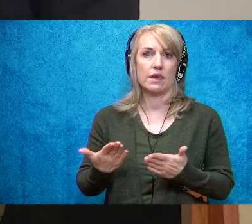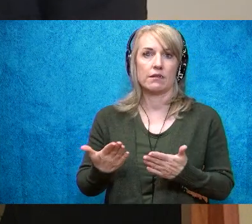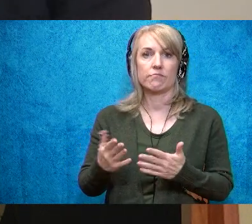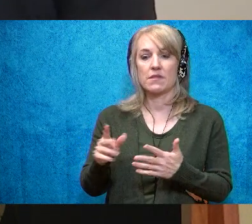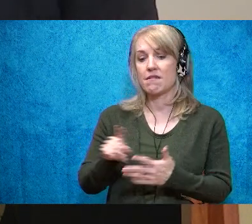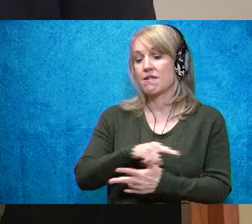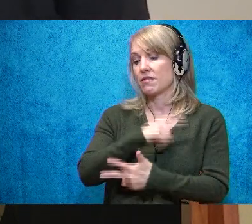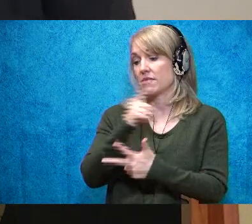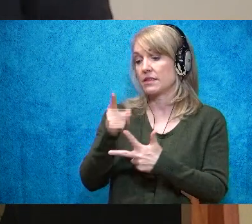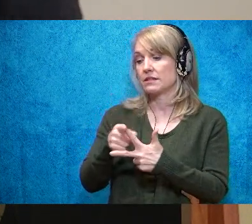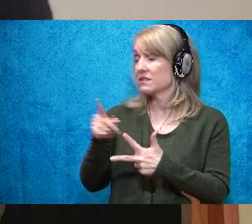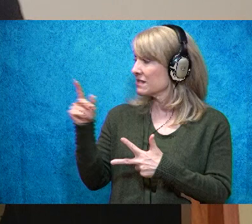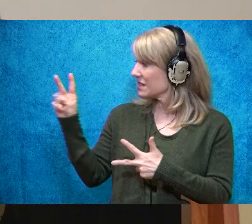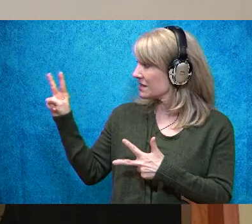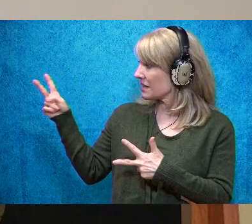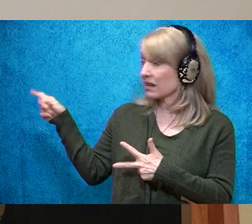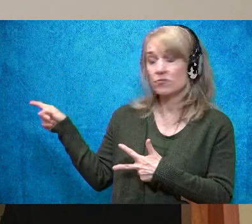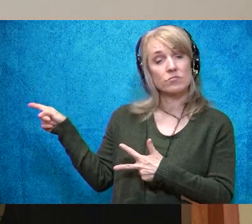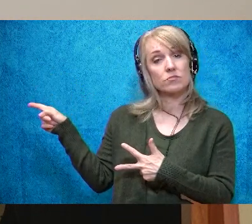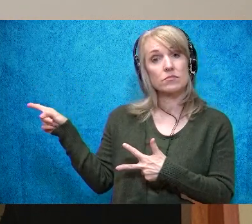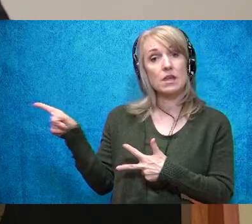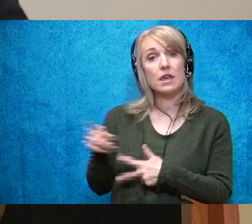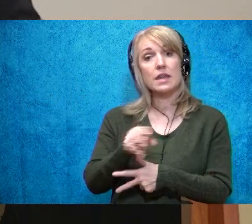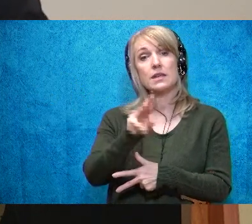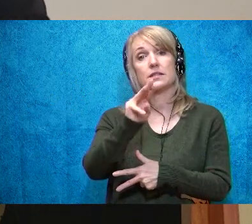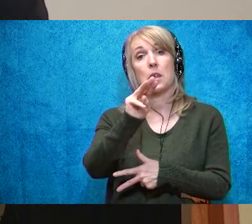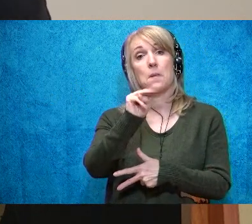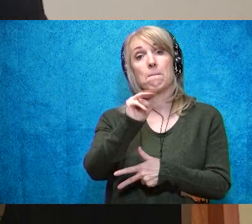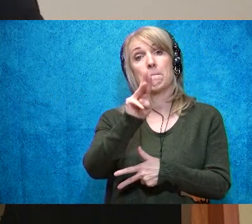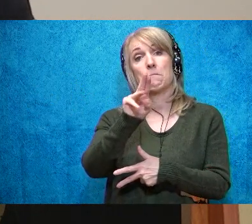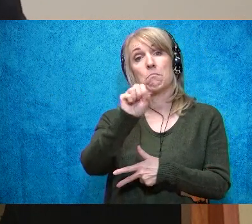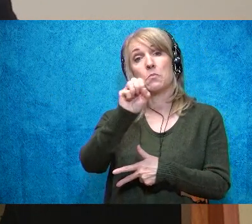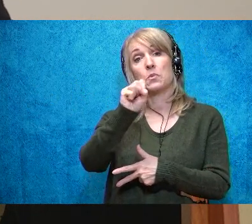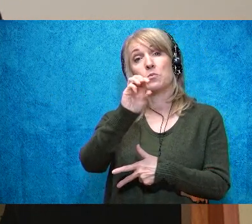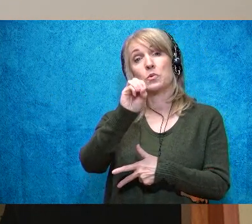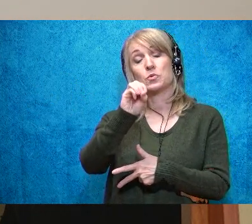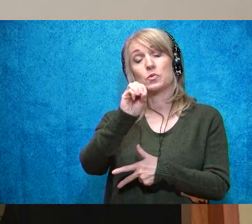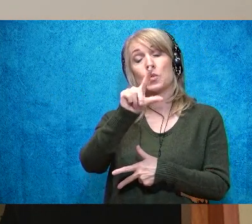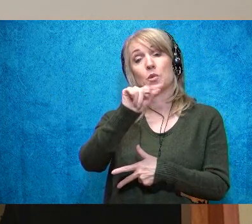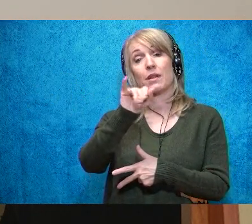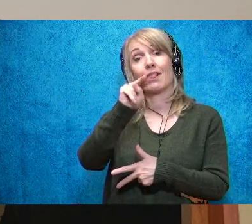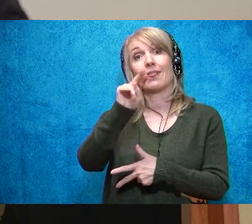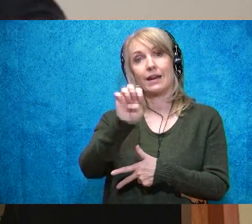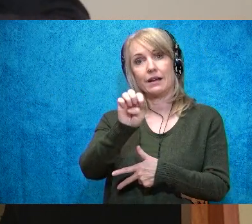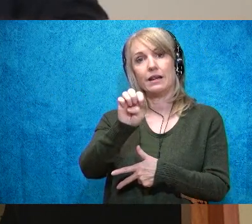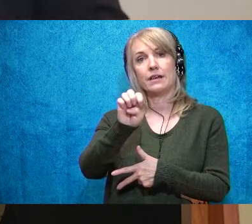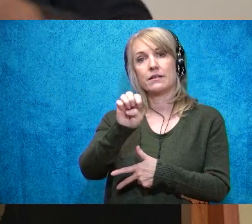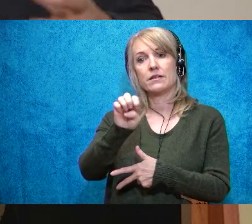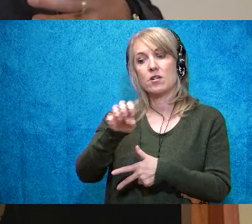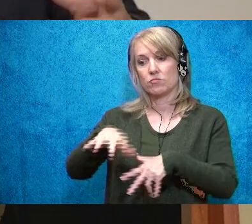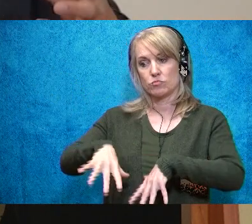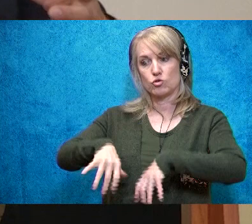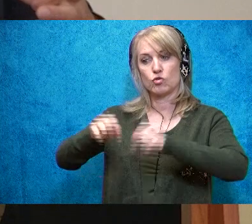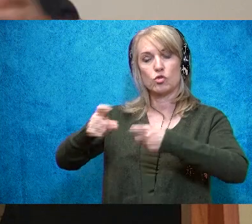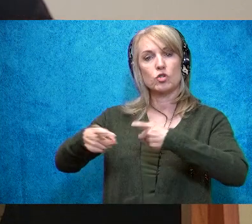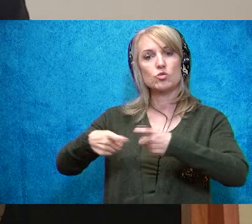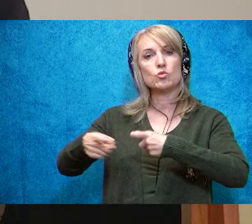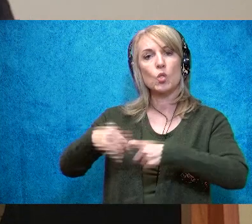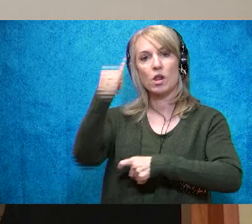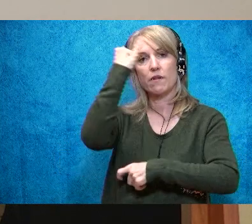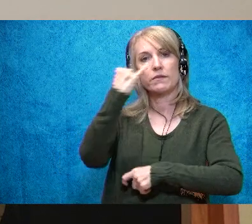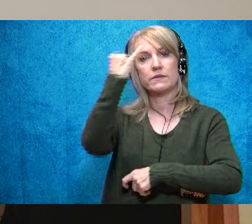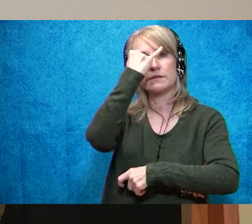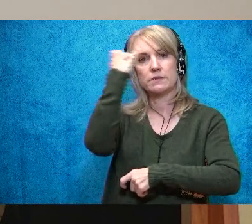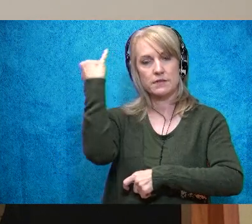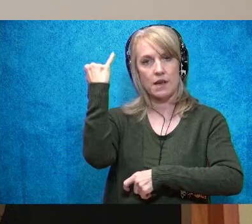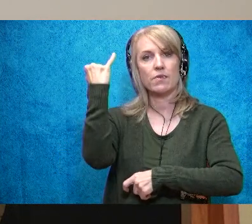Benito Mussolini. He forcefully overthrew the Italian government, and he did that by marching on Rome with his